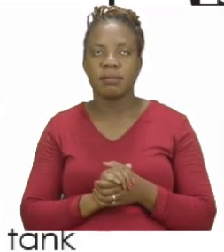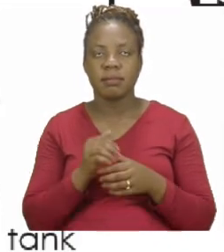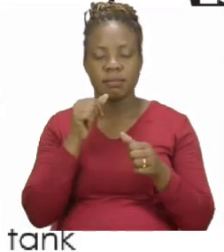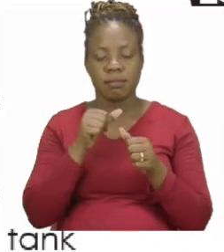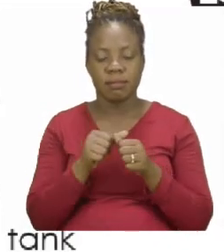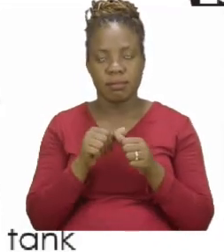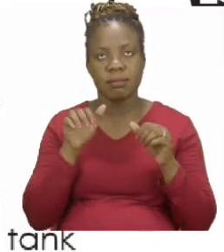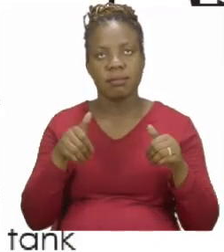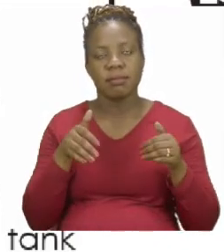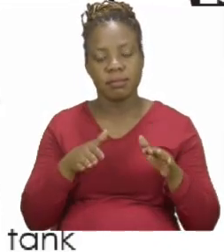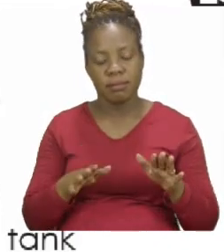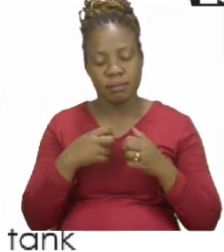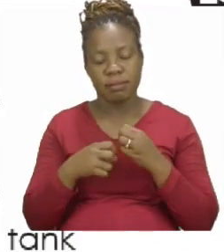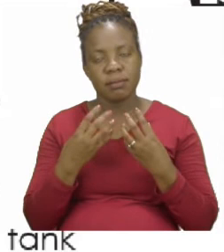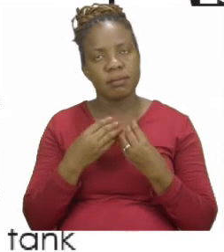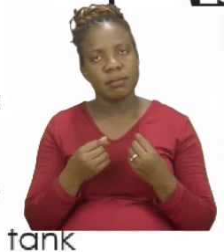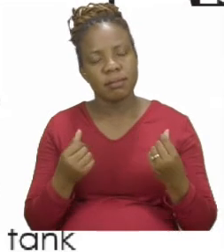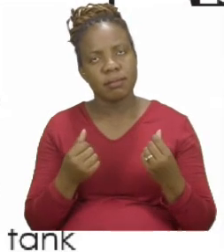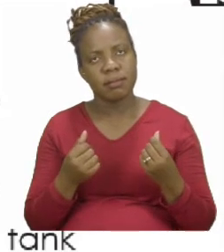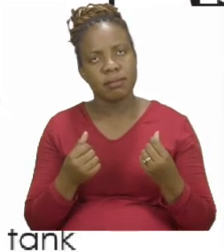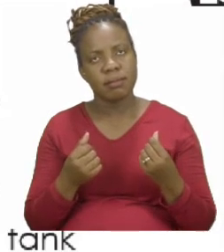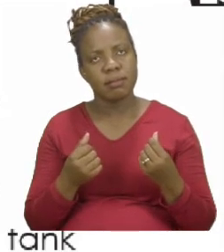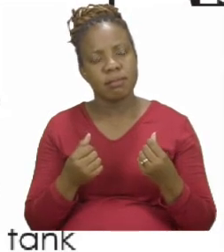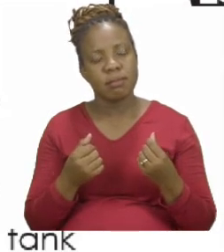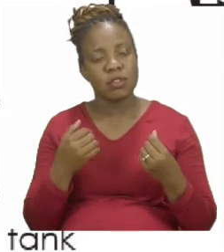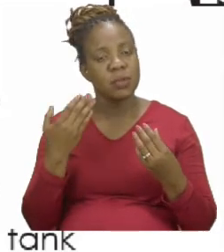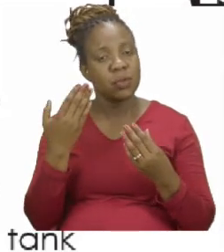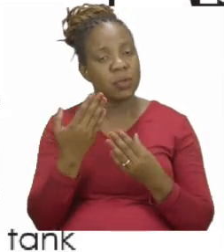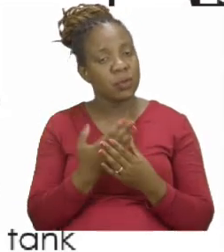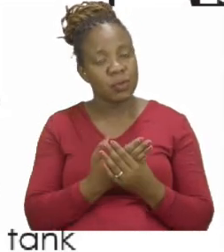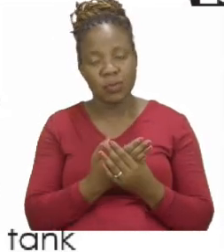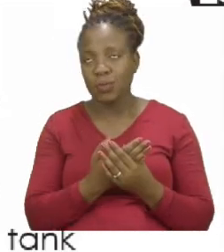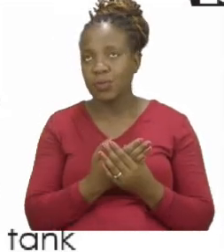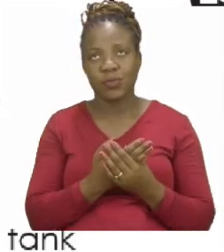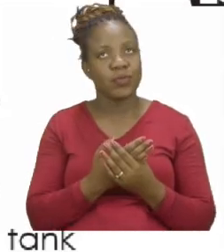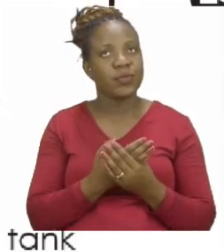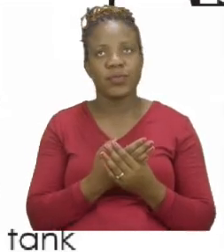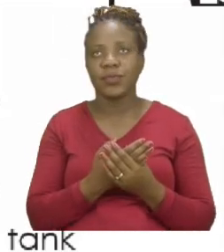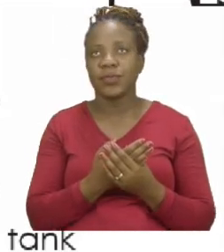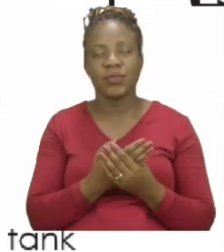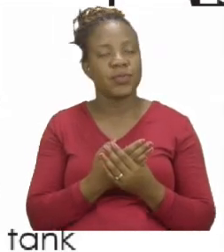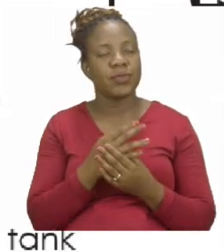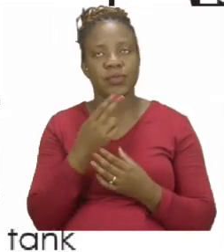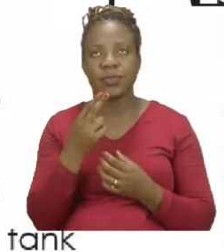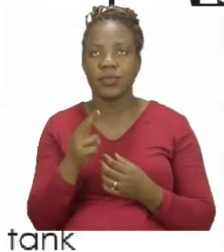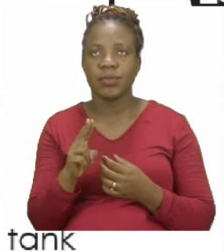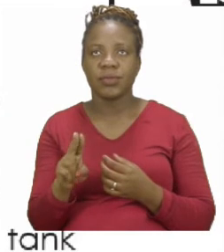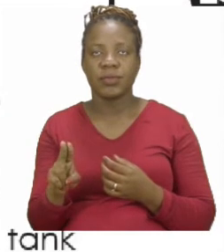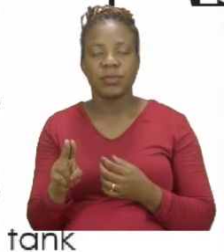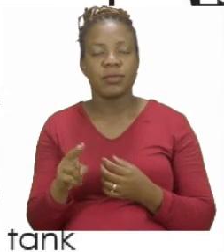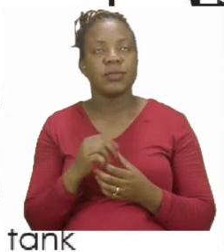girls, problem solving is nothing new to you. So, let's see what it is that we have